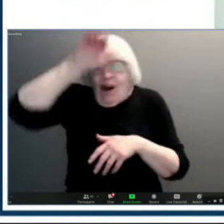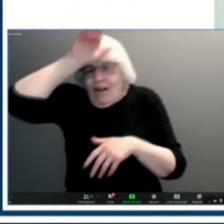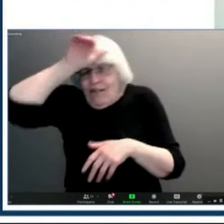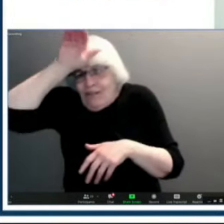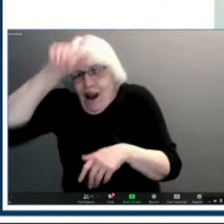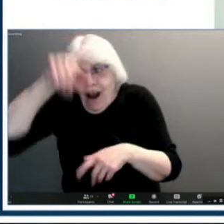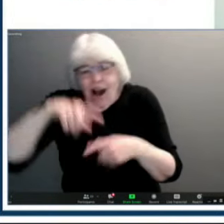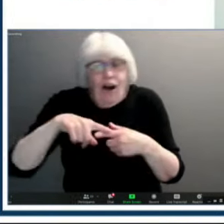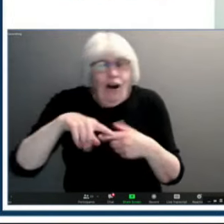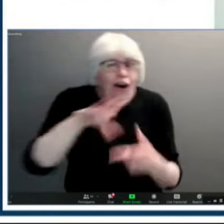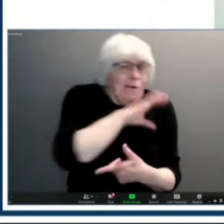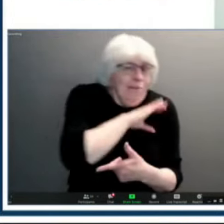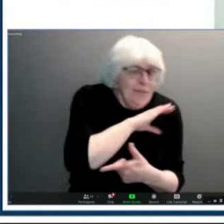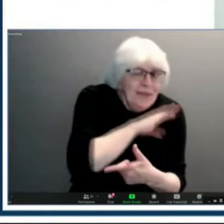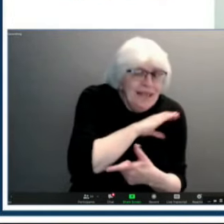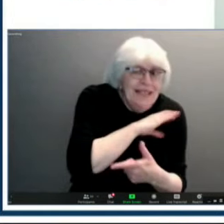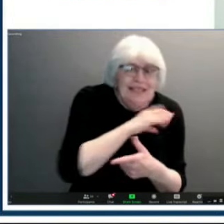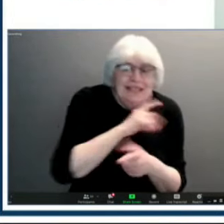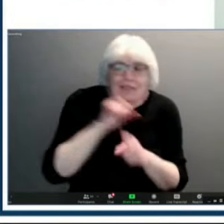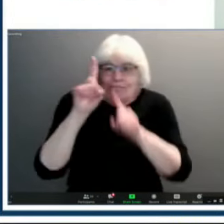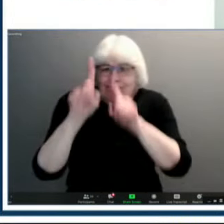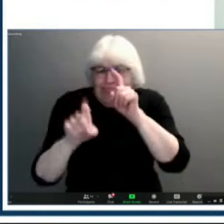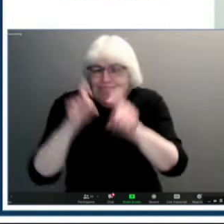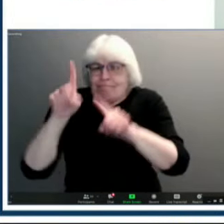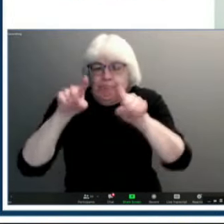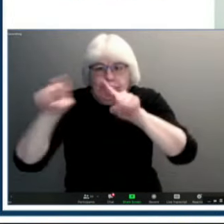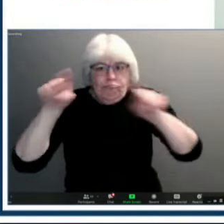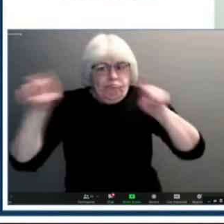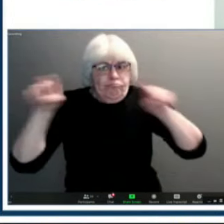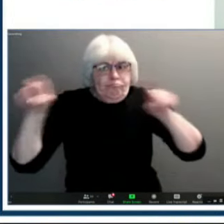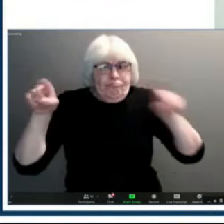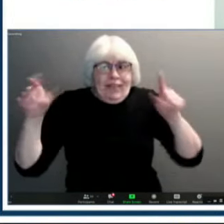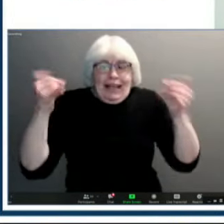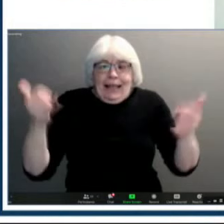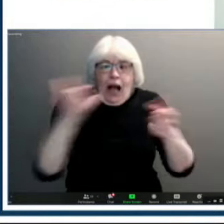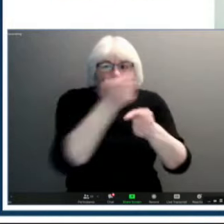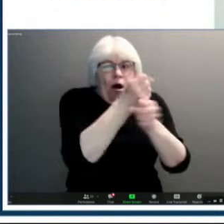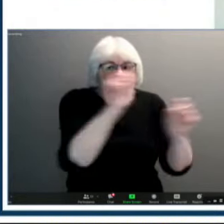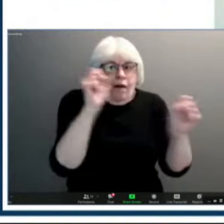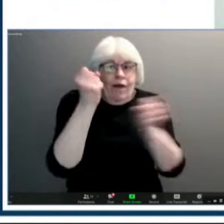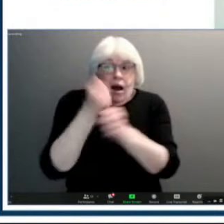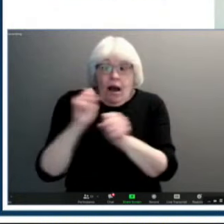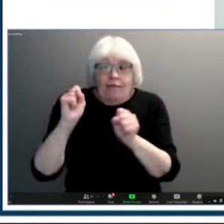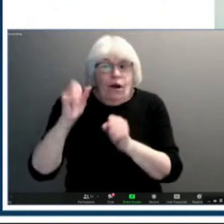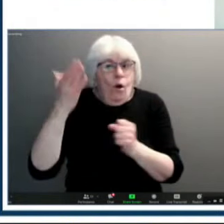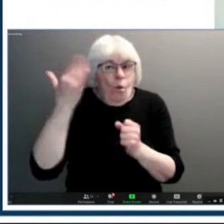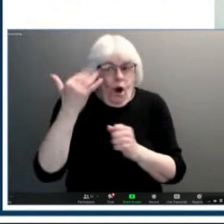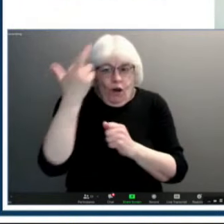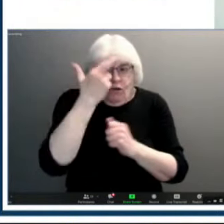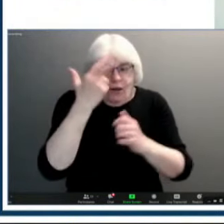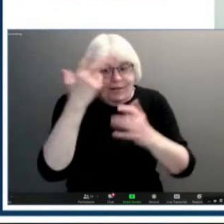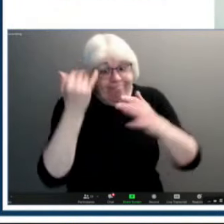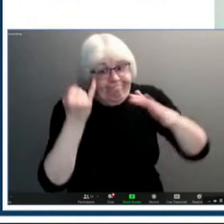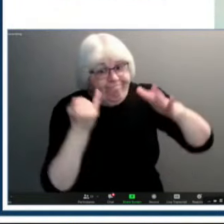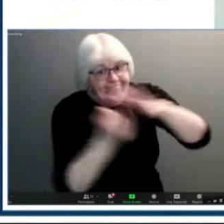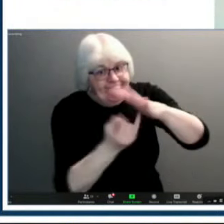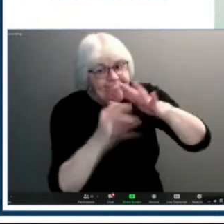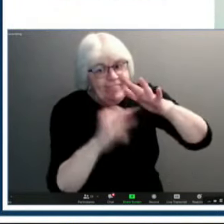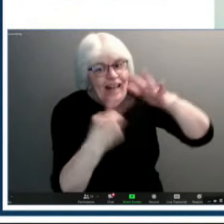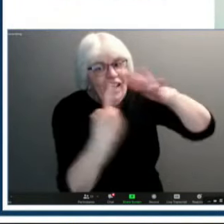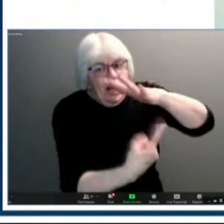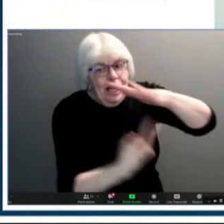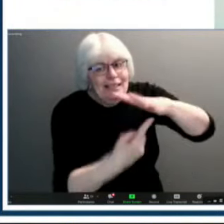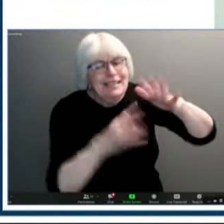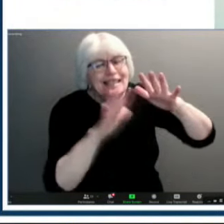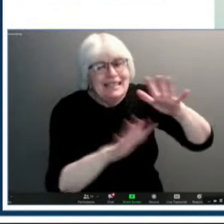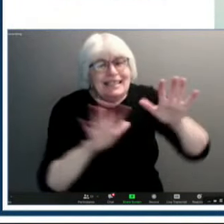many places. There's a lot of people that are off work because they're isolating. So we have to take steps now to really slow down the spread and to